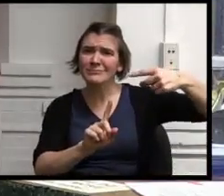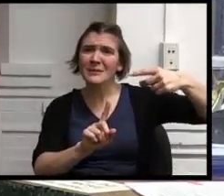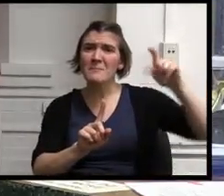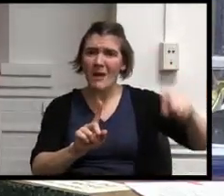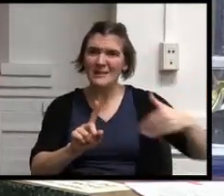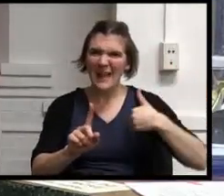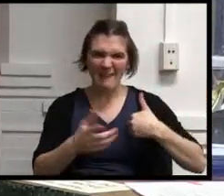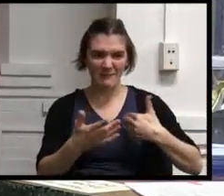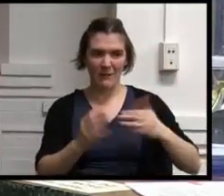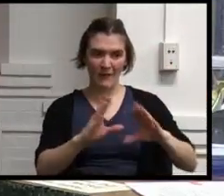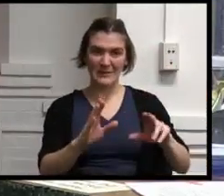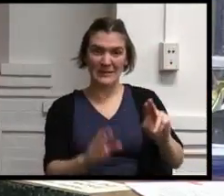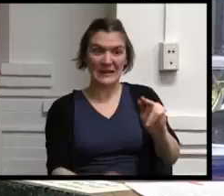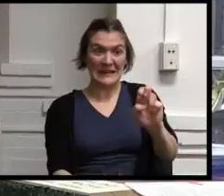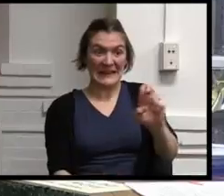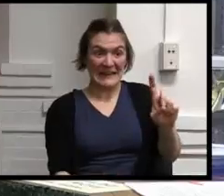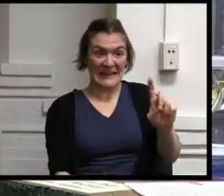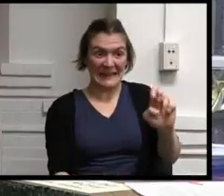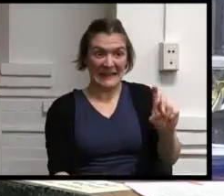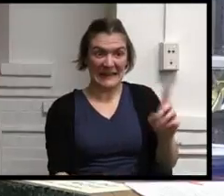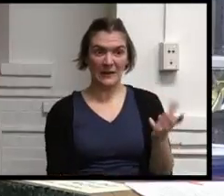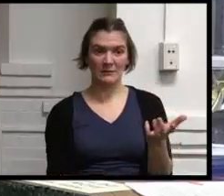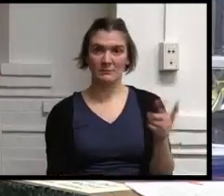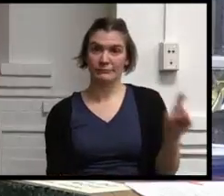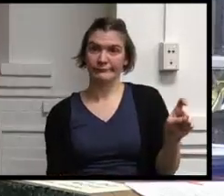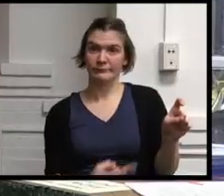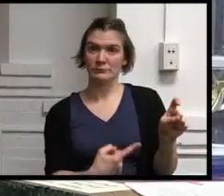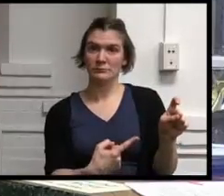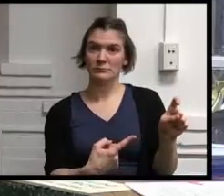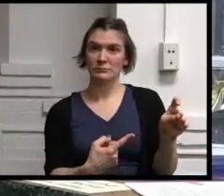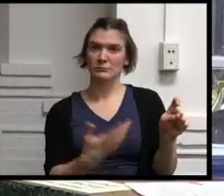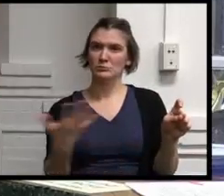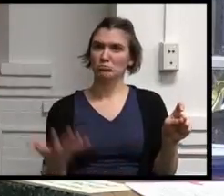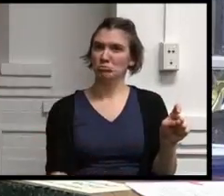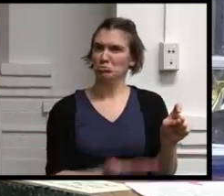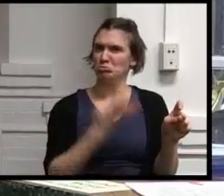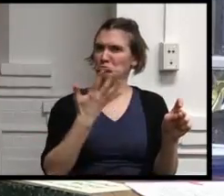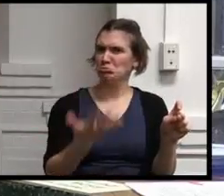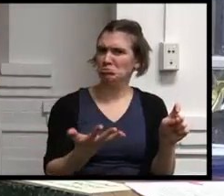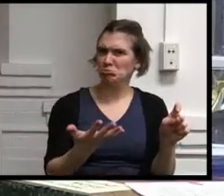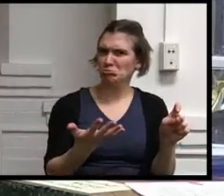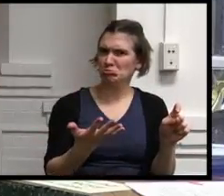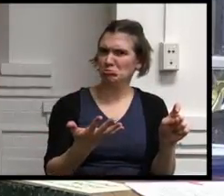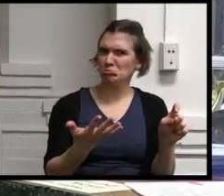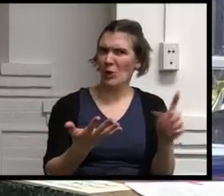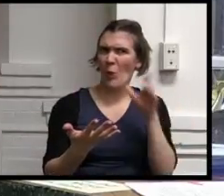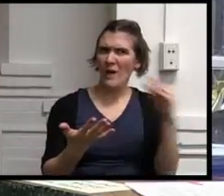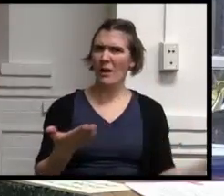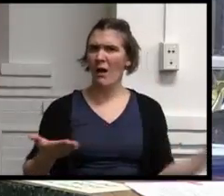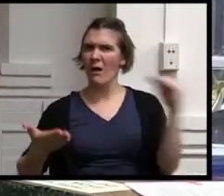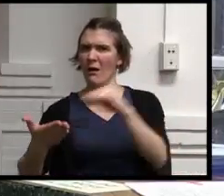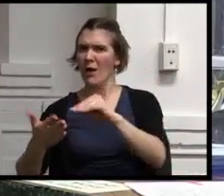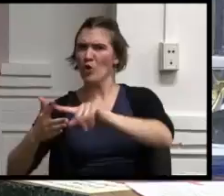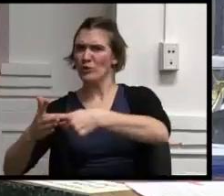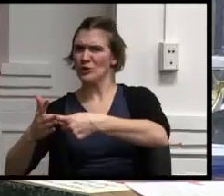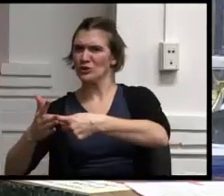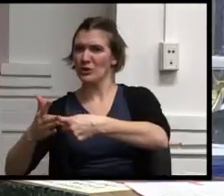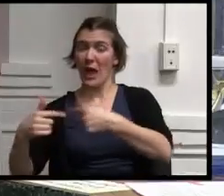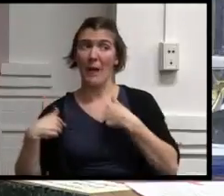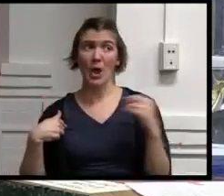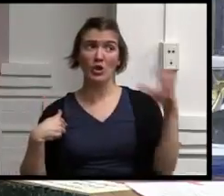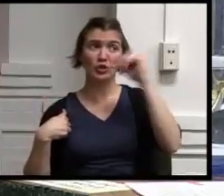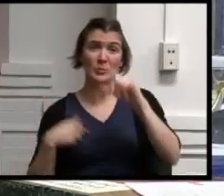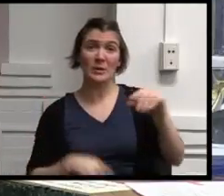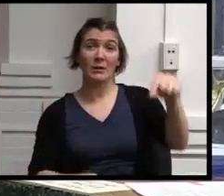items. So it looks to me like part of the planning to get us down to the lowest possible